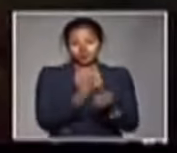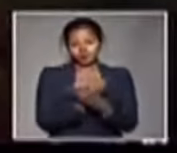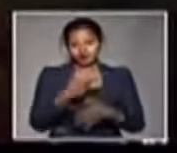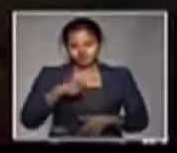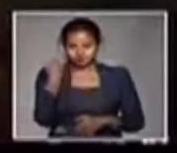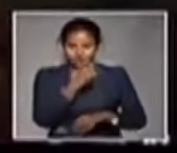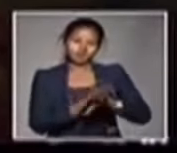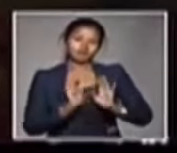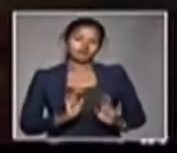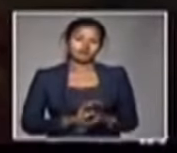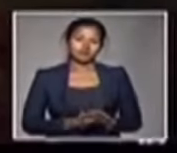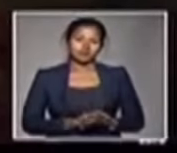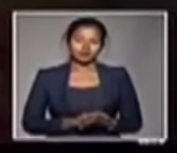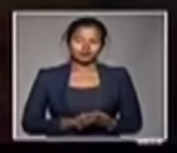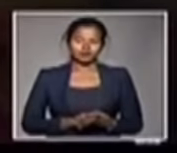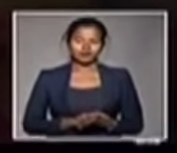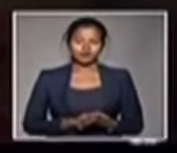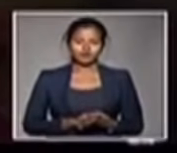afternoon.